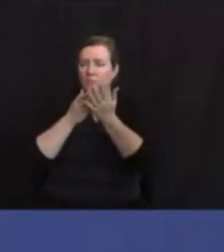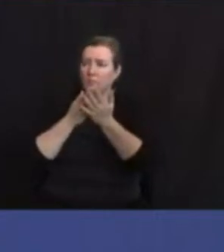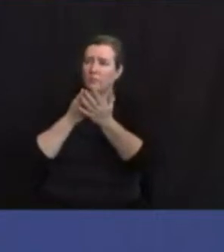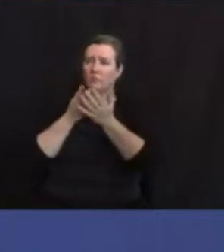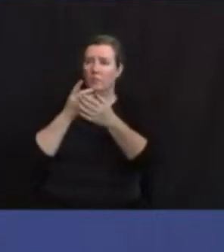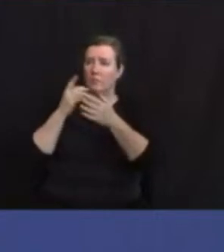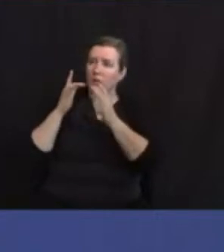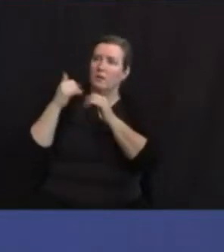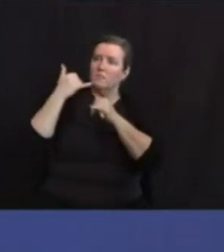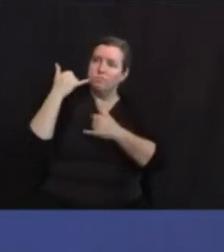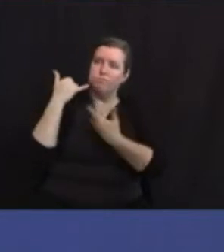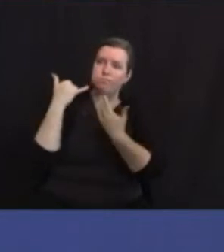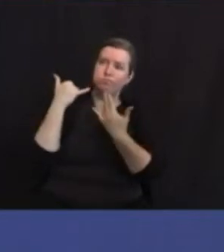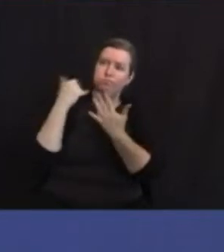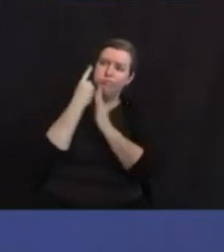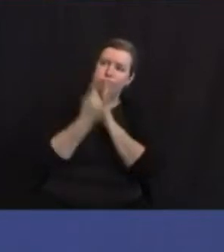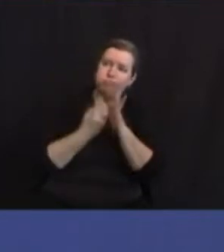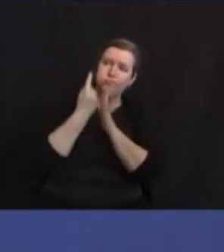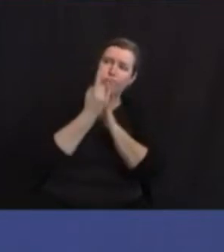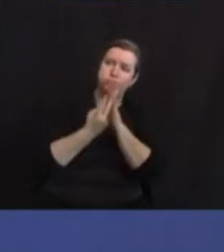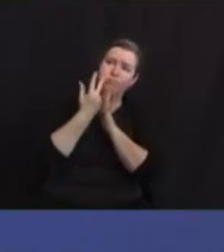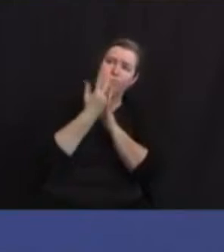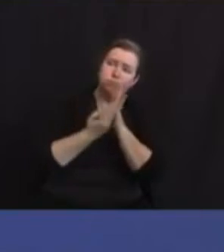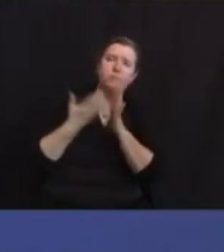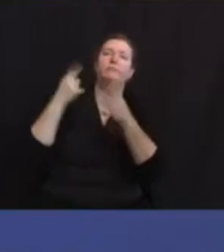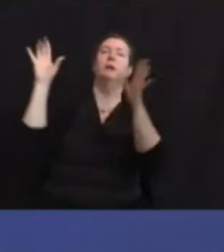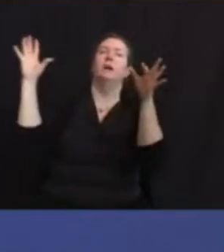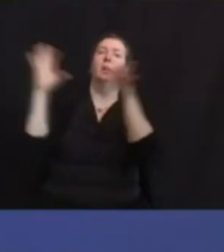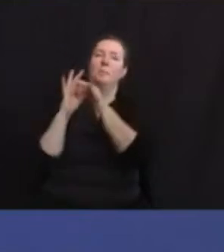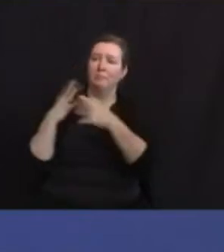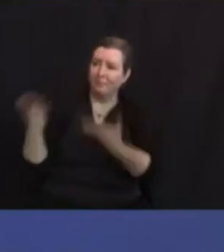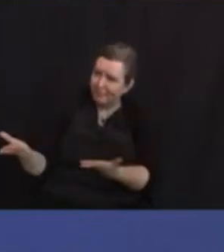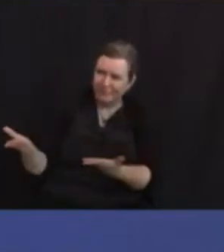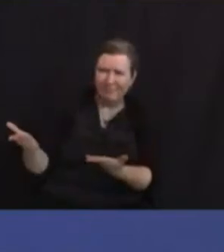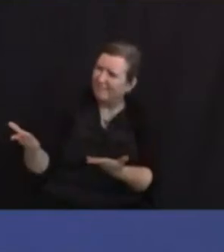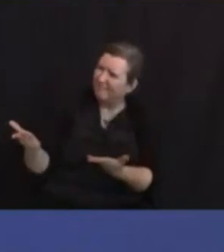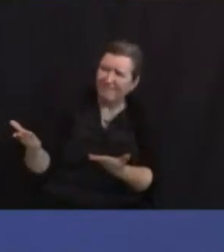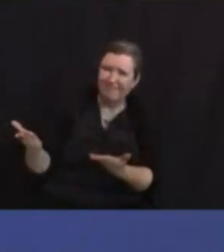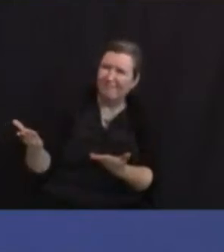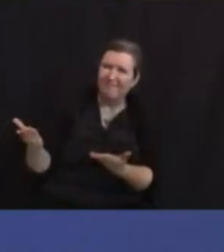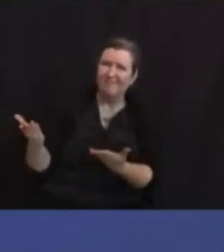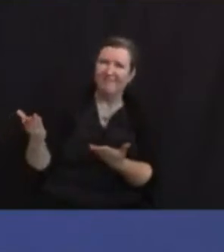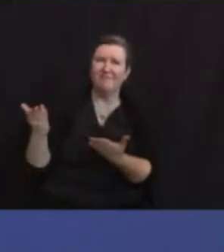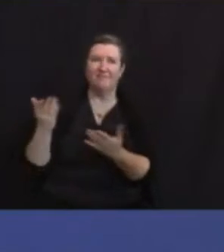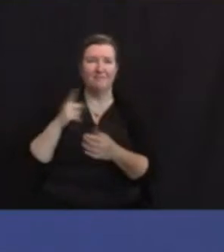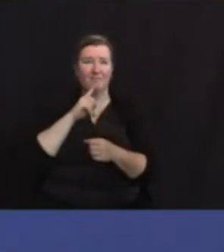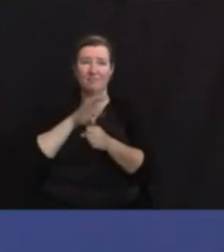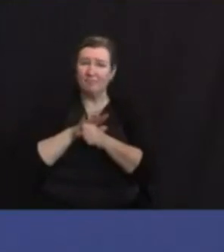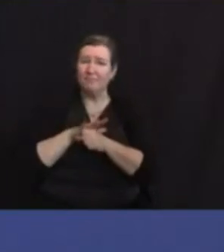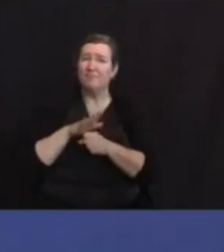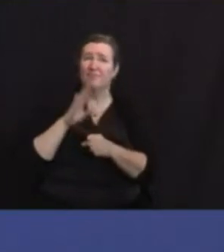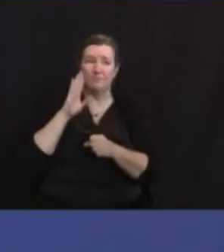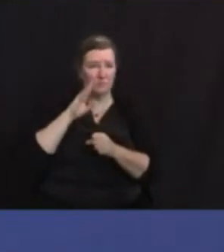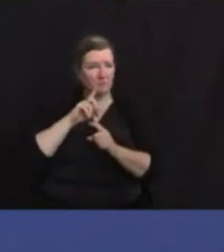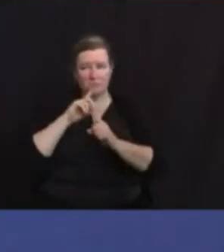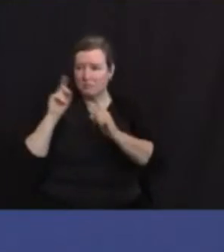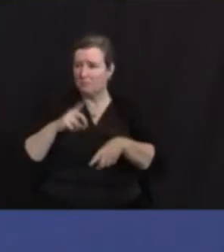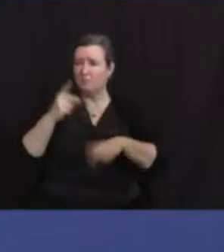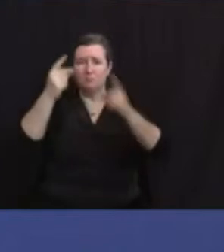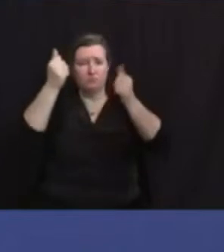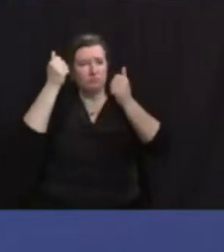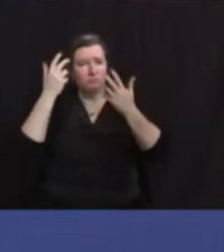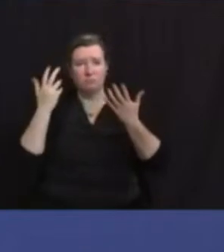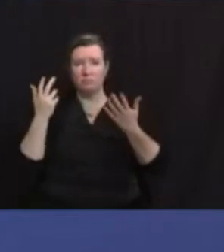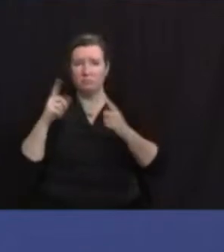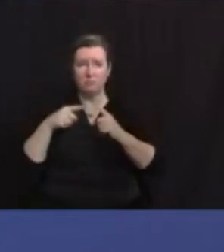don't get an answer. People have been promised that they were going to get responses from different vaccination sites about a second